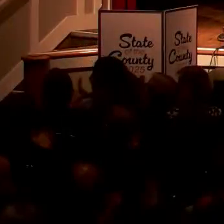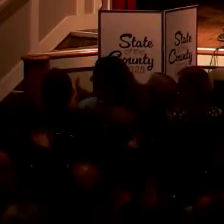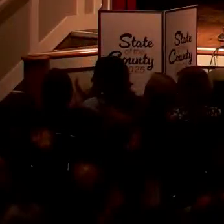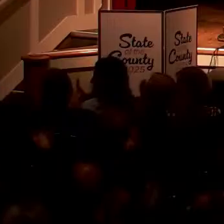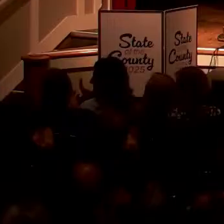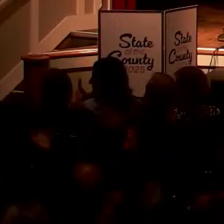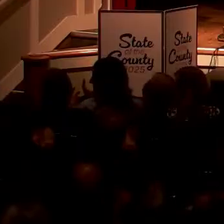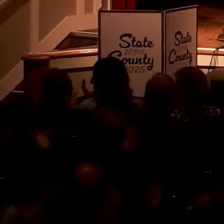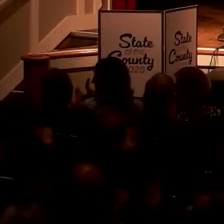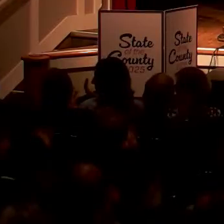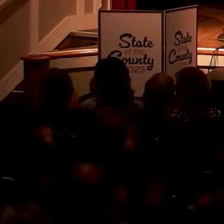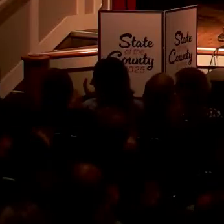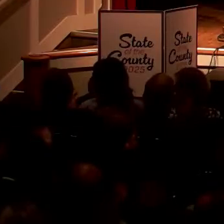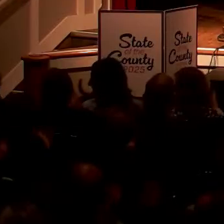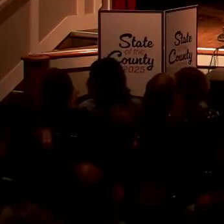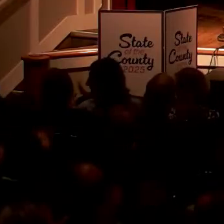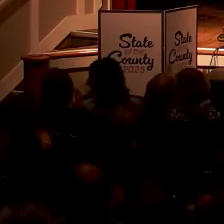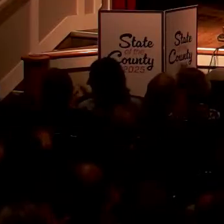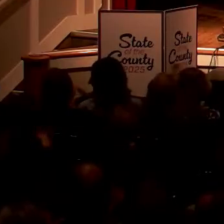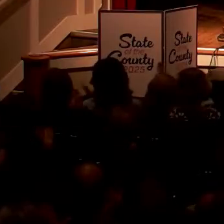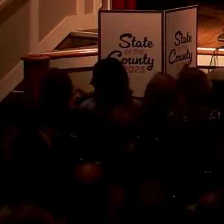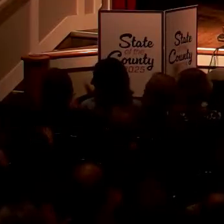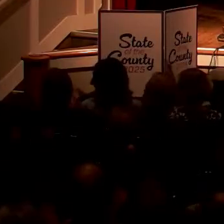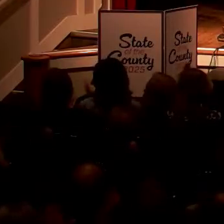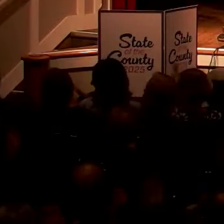I ask Louis to stand.